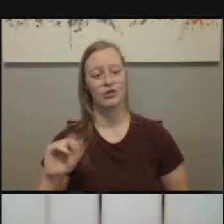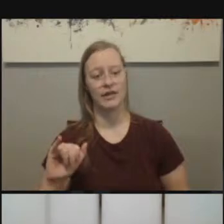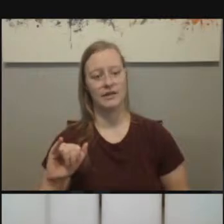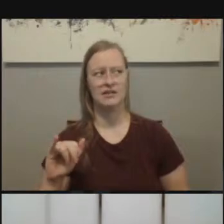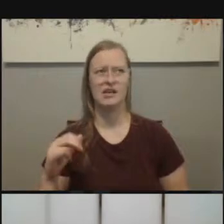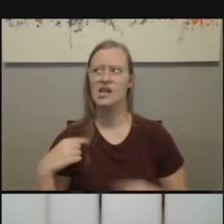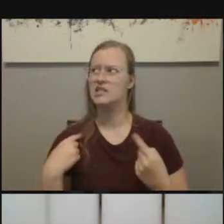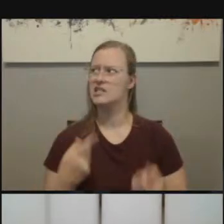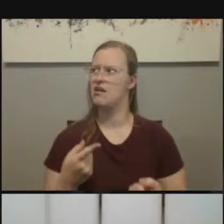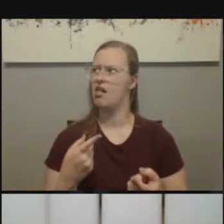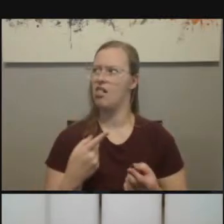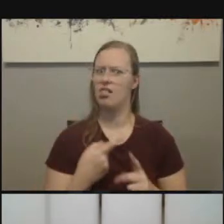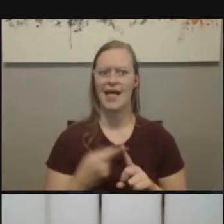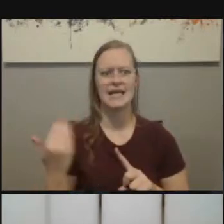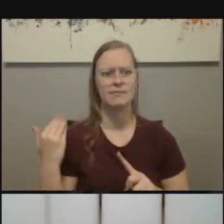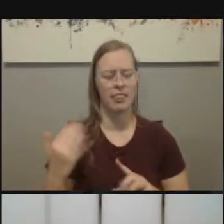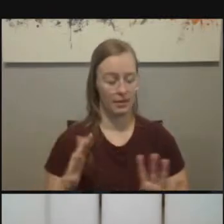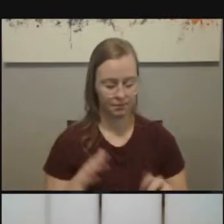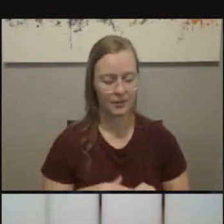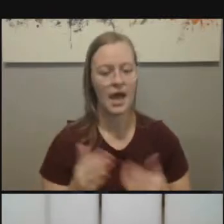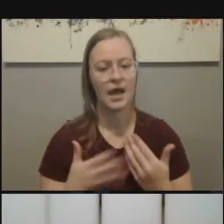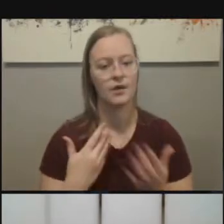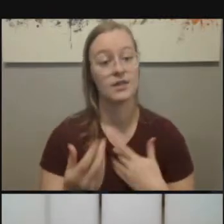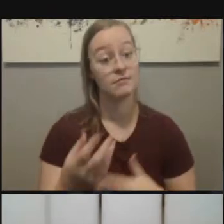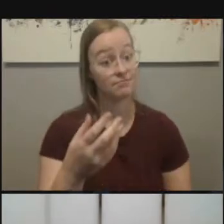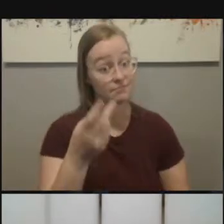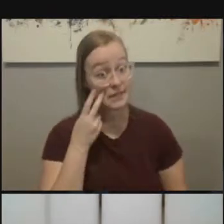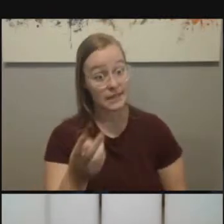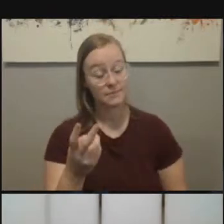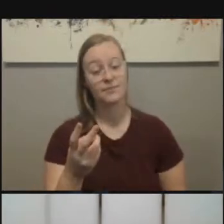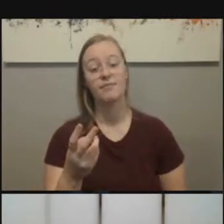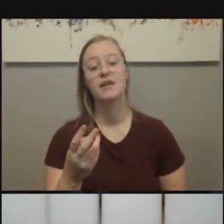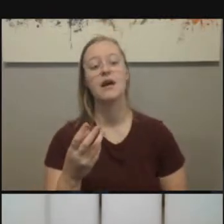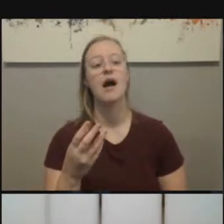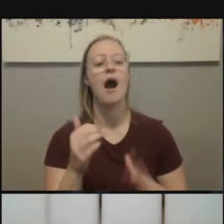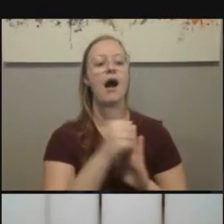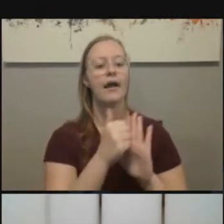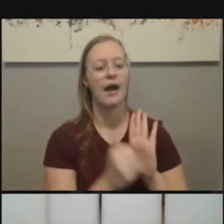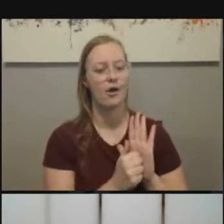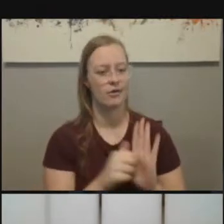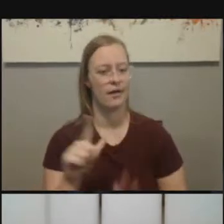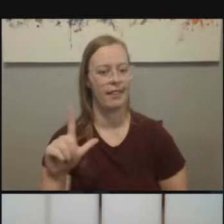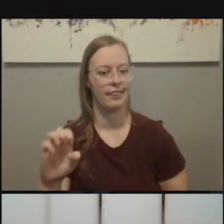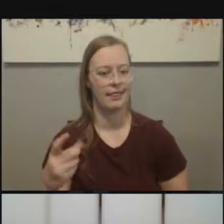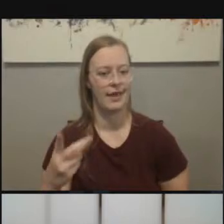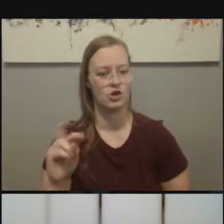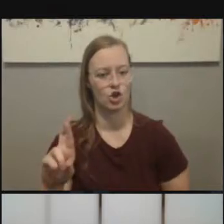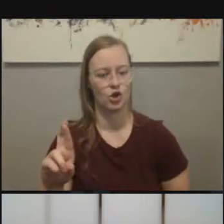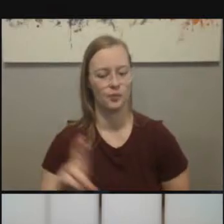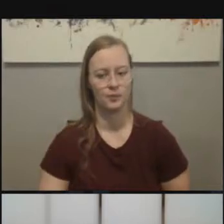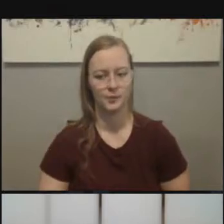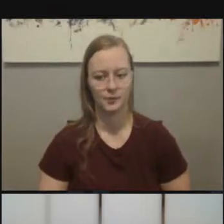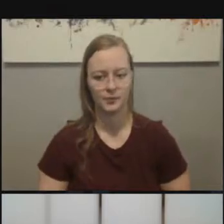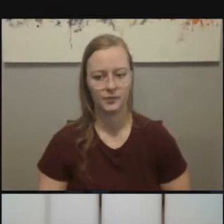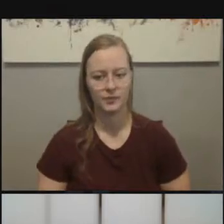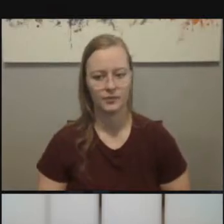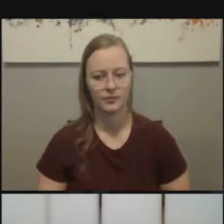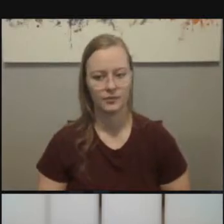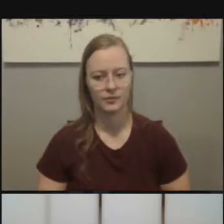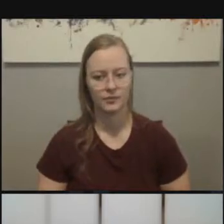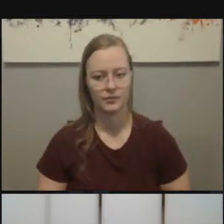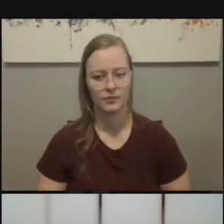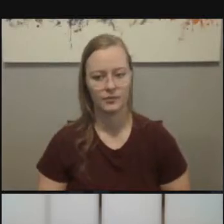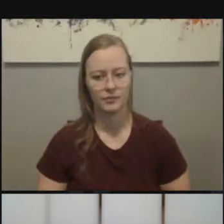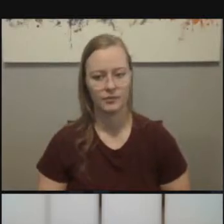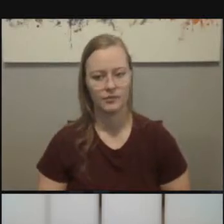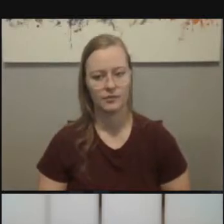What we're looking at is the account ledger. It's a standard account ledger of transactions